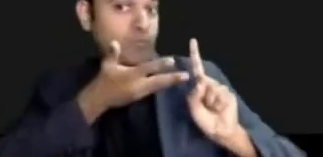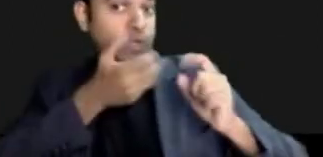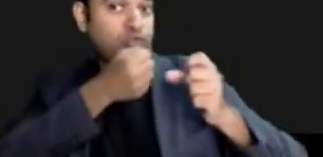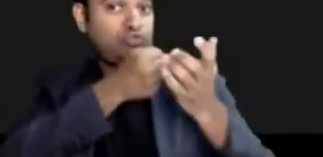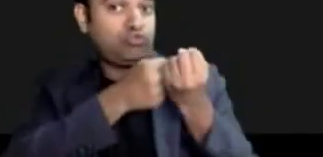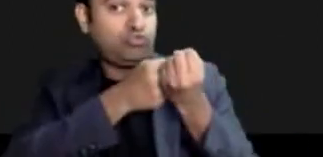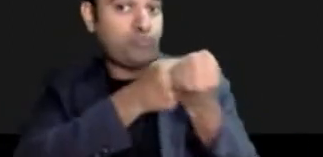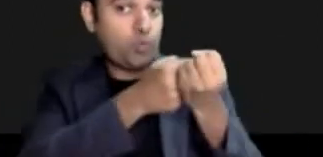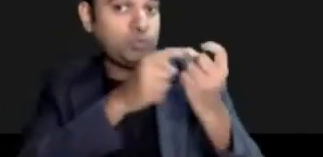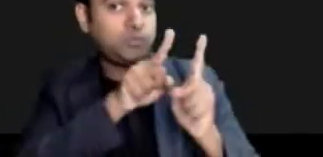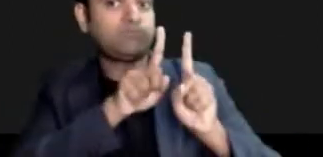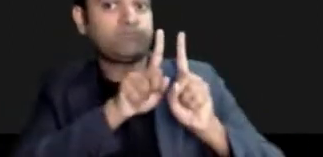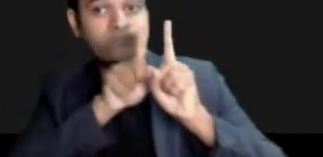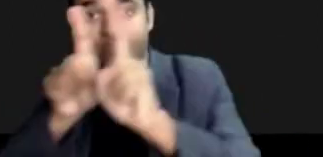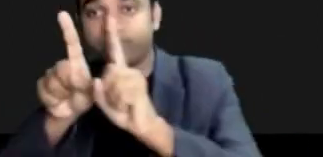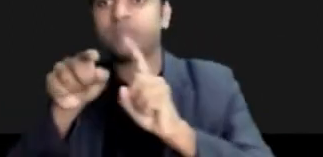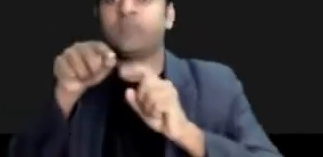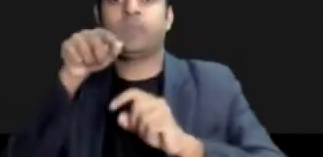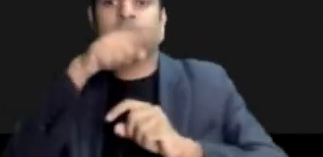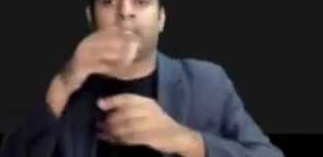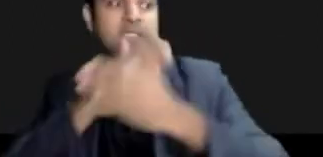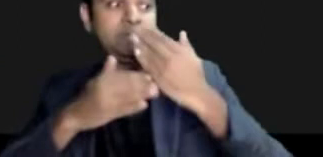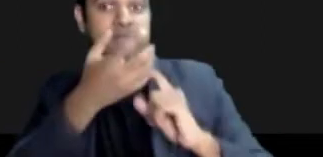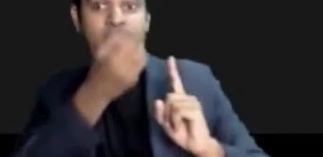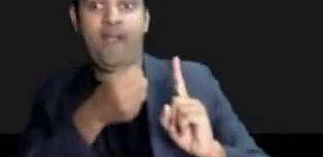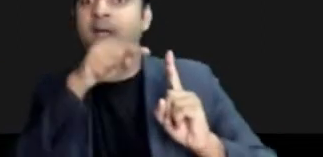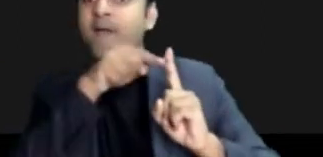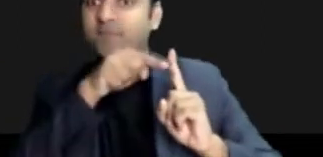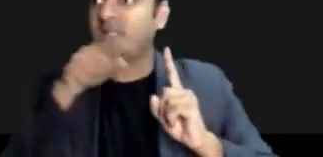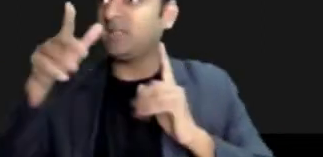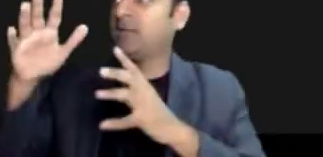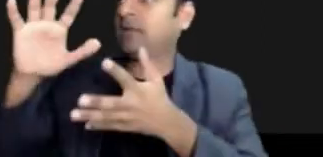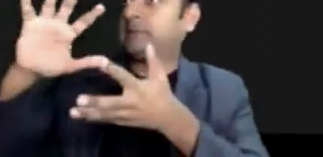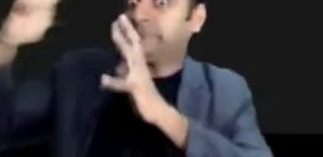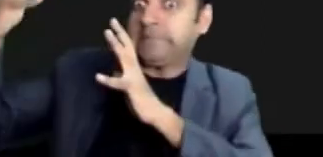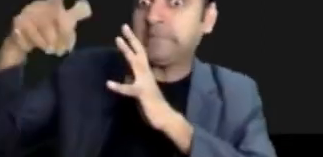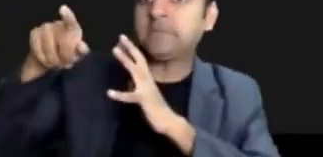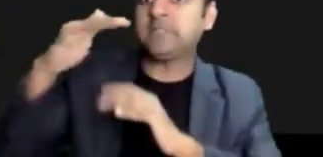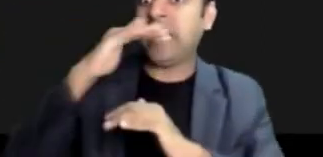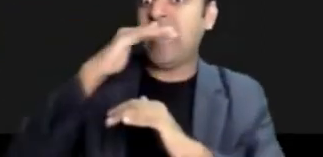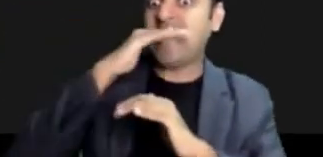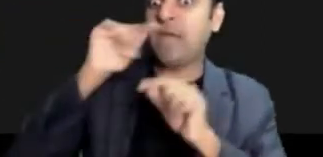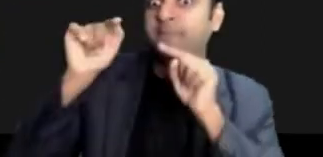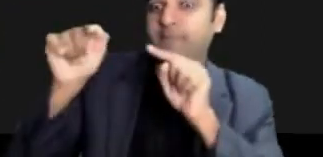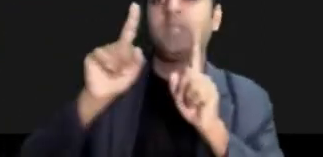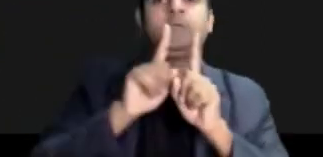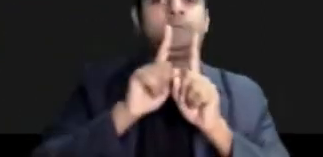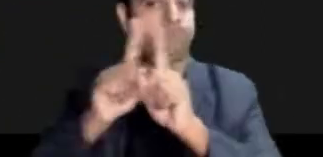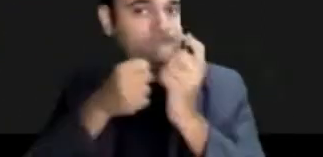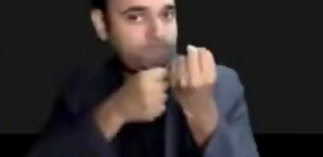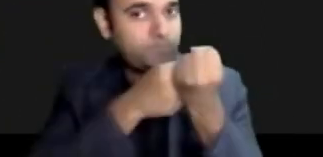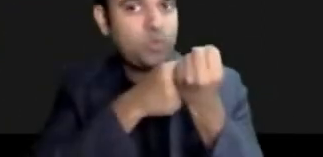with disabilities, one other thing that has always been emphasized is the idea of